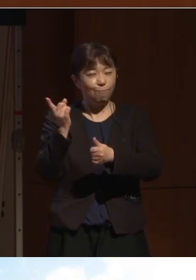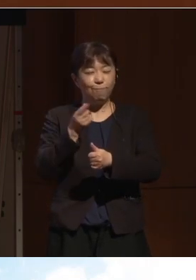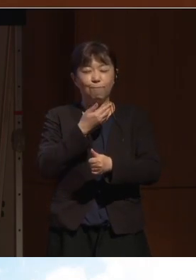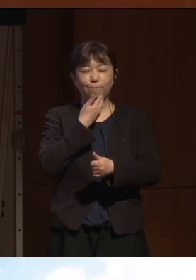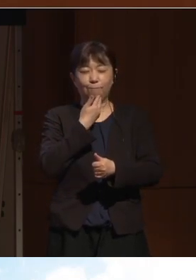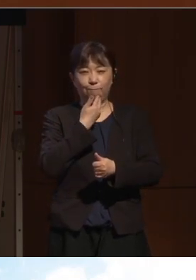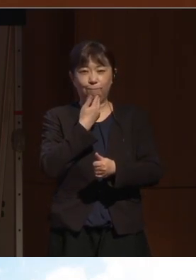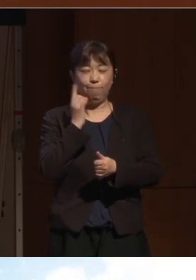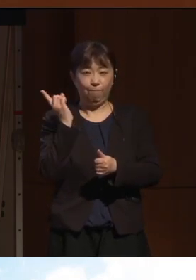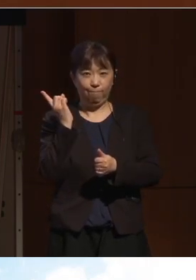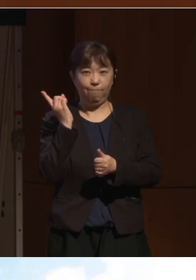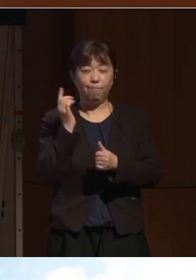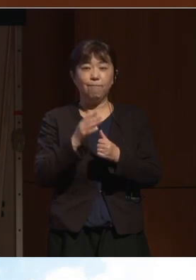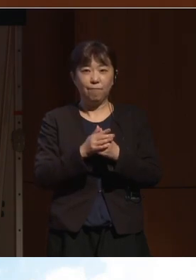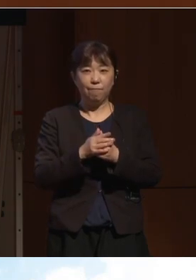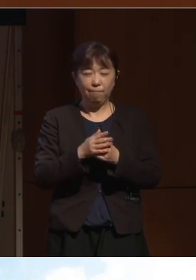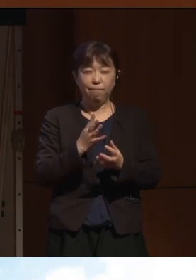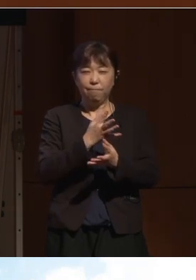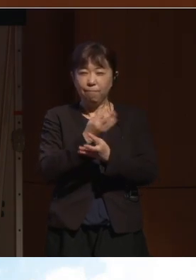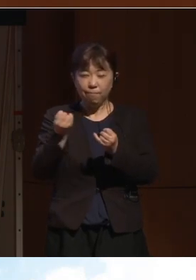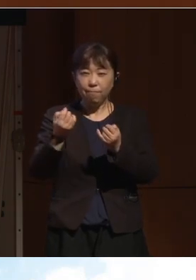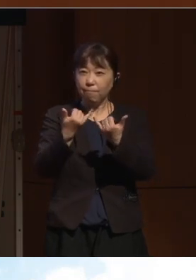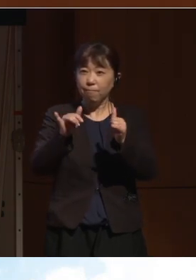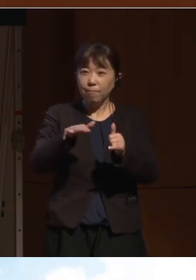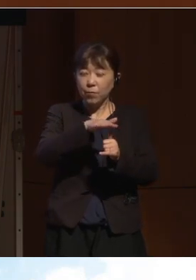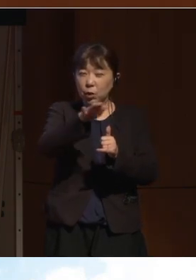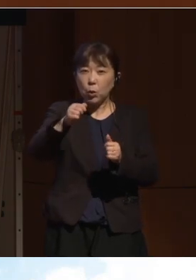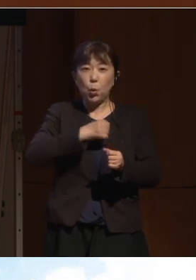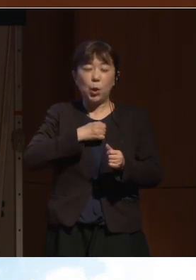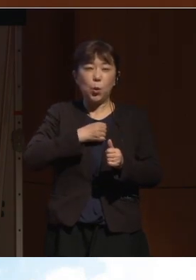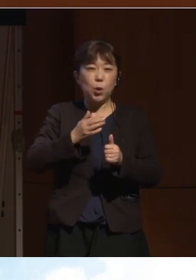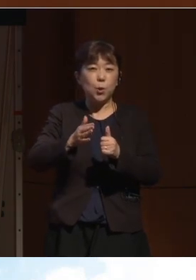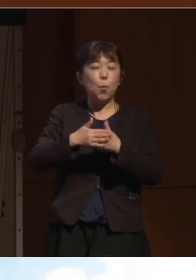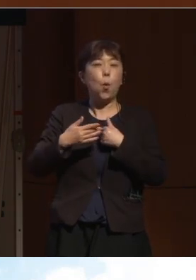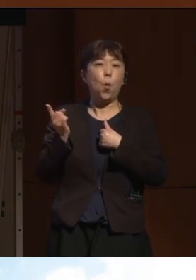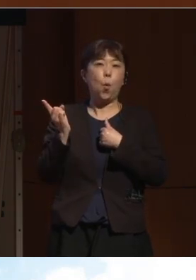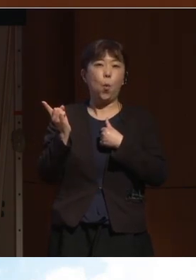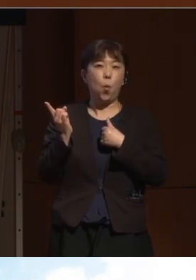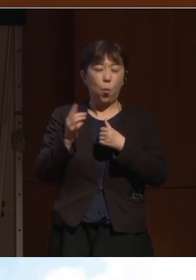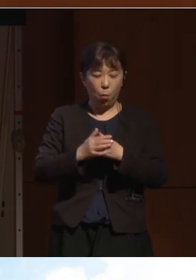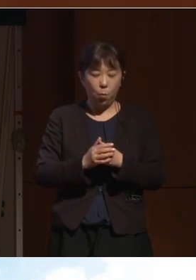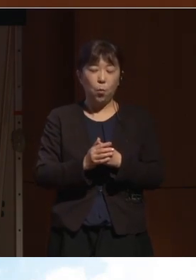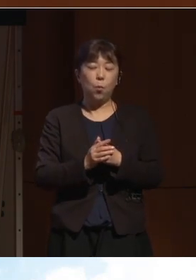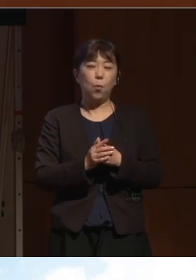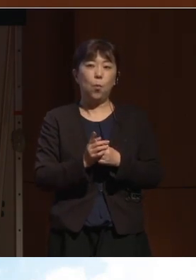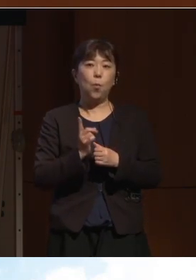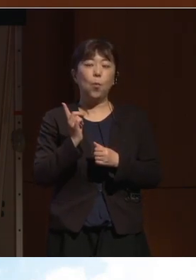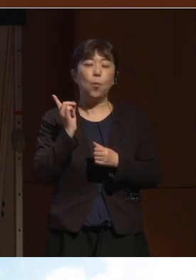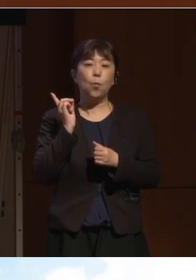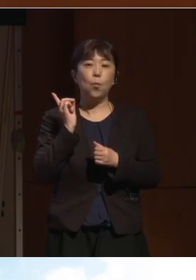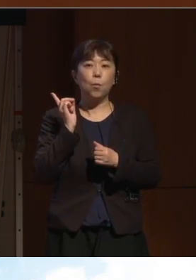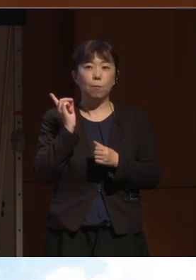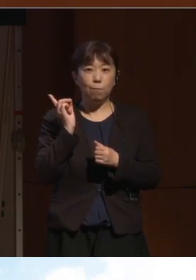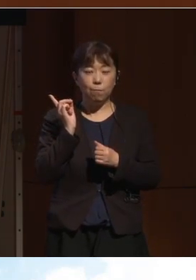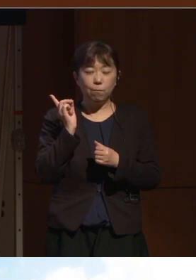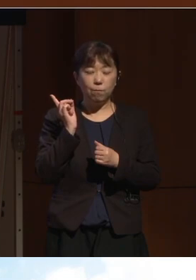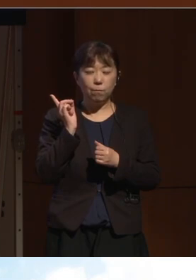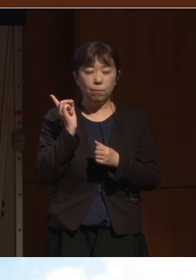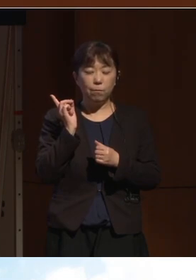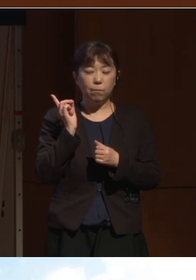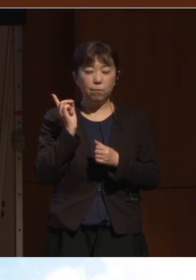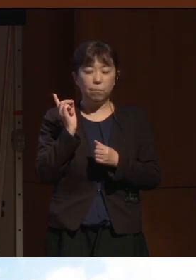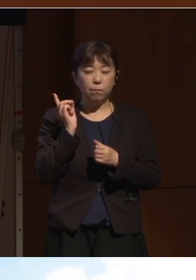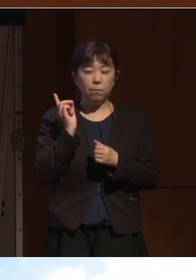alone that dexamethasone reduced mortality in seriously ill patients who were requiring ventilation. That could be done by